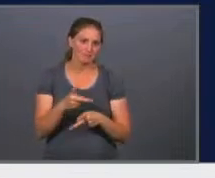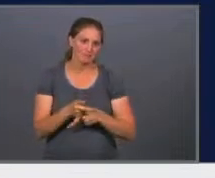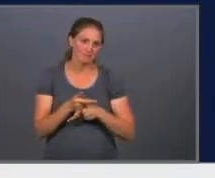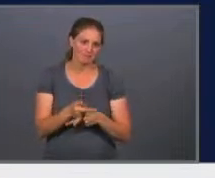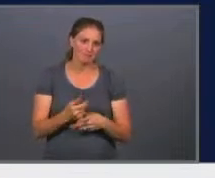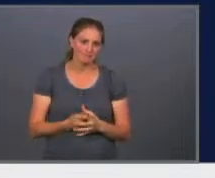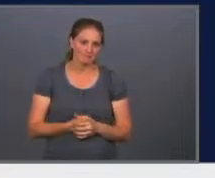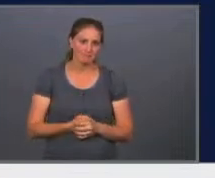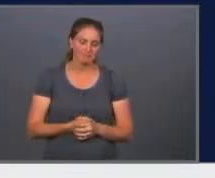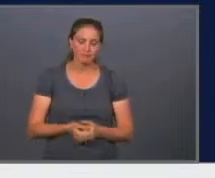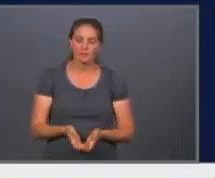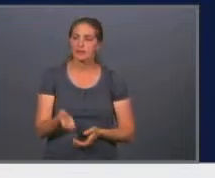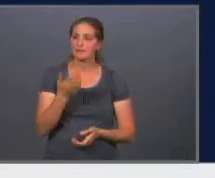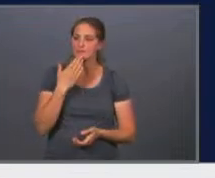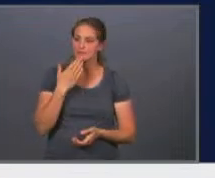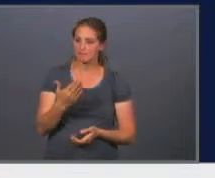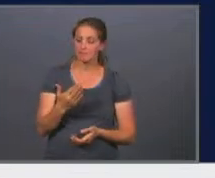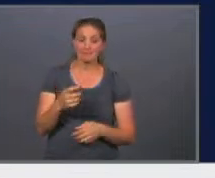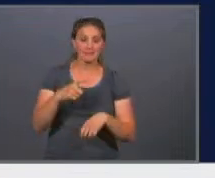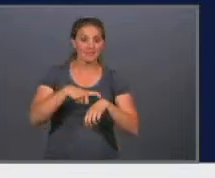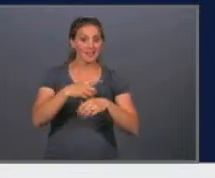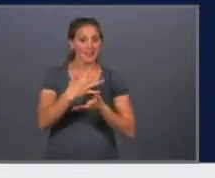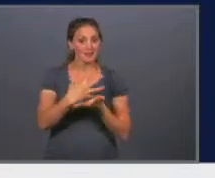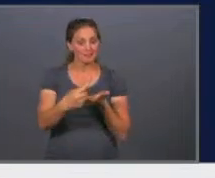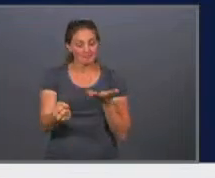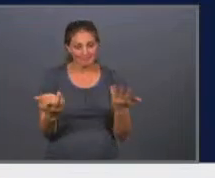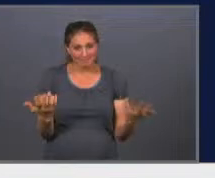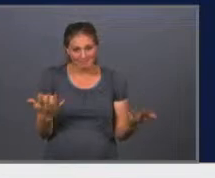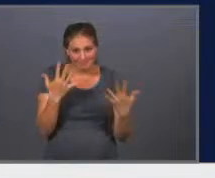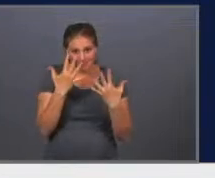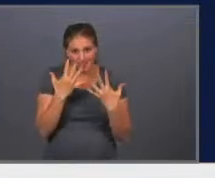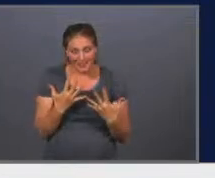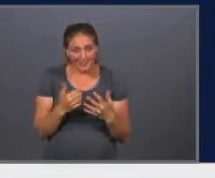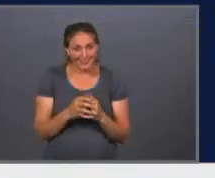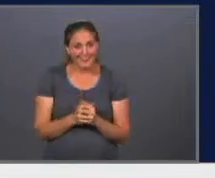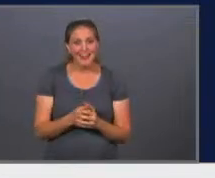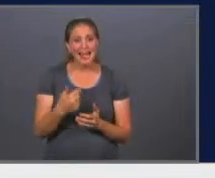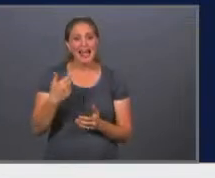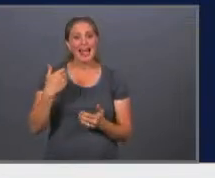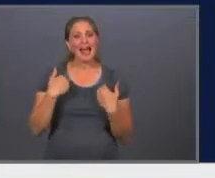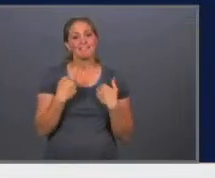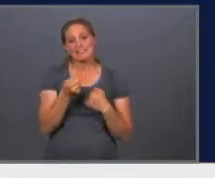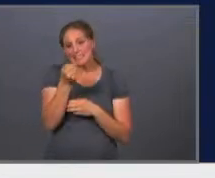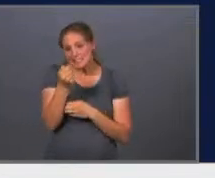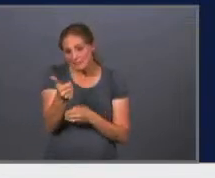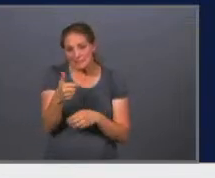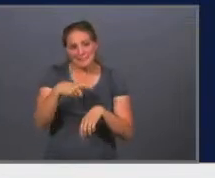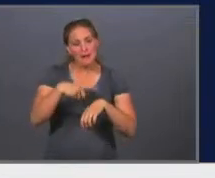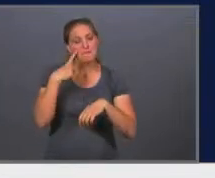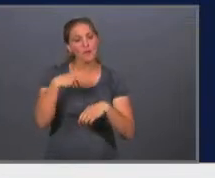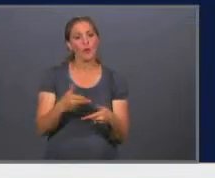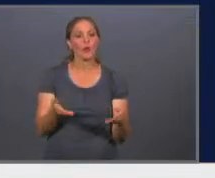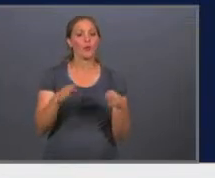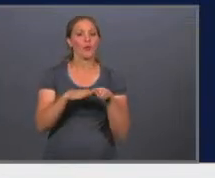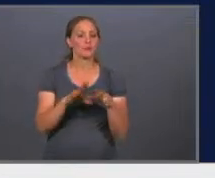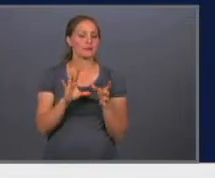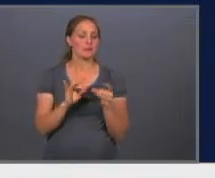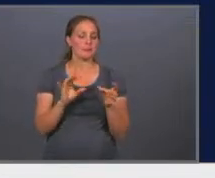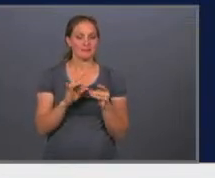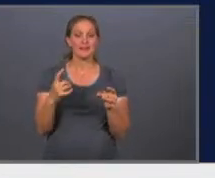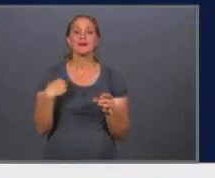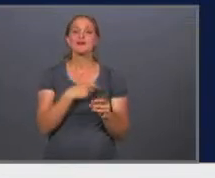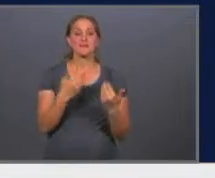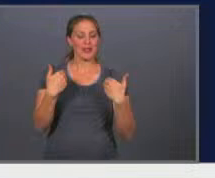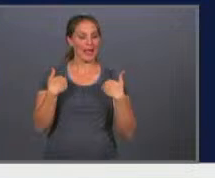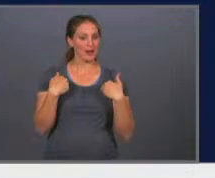thank you. We are out of time, unfortunately. We have just enough time for closing statements. We did hold a